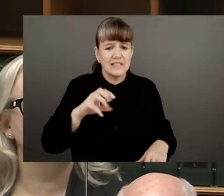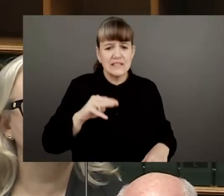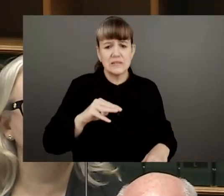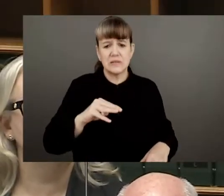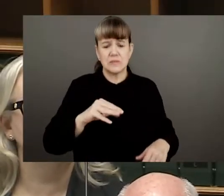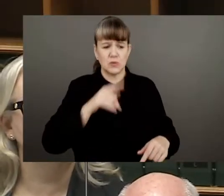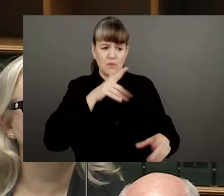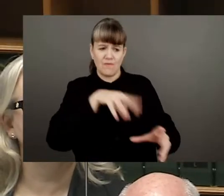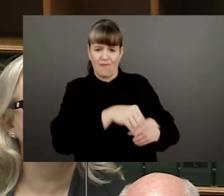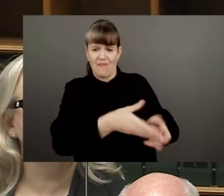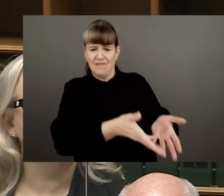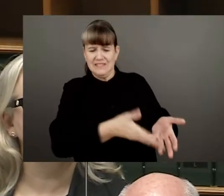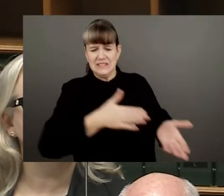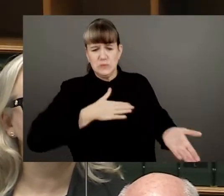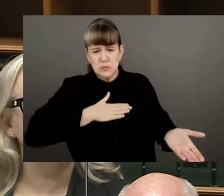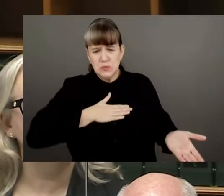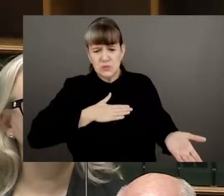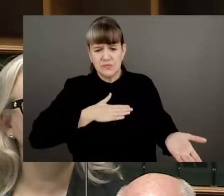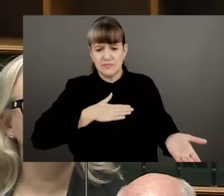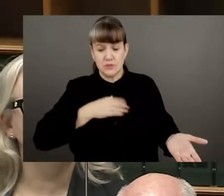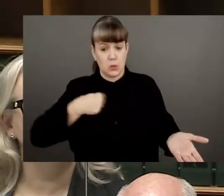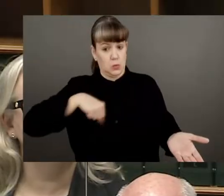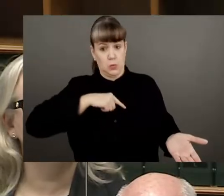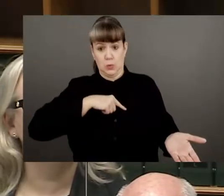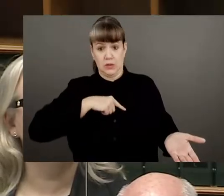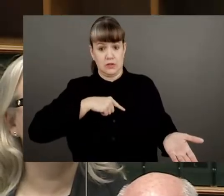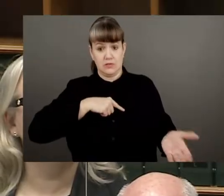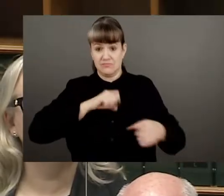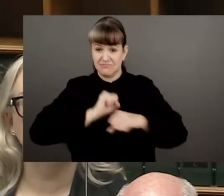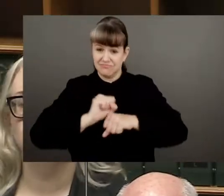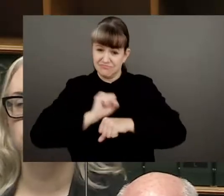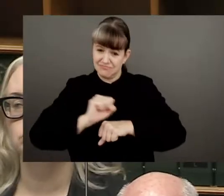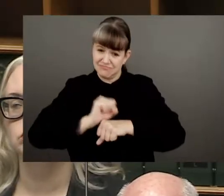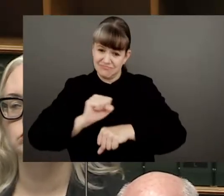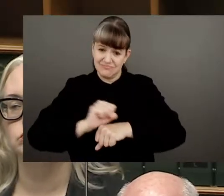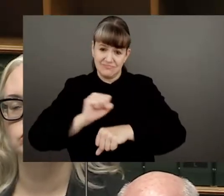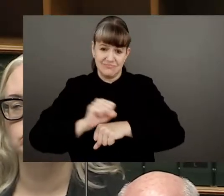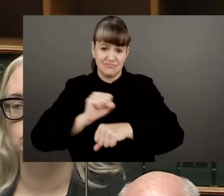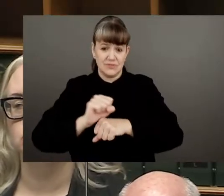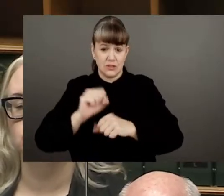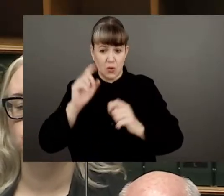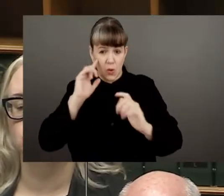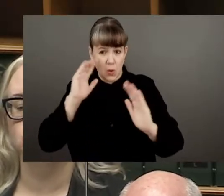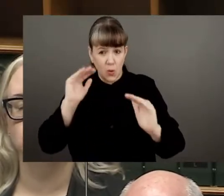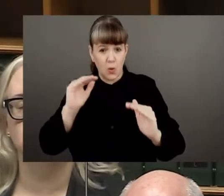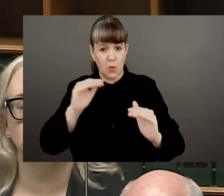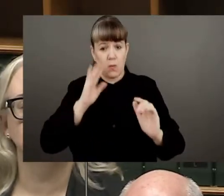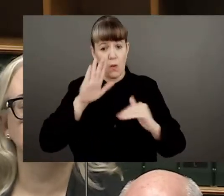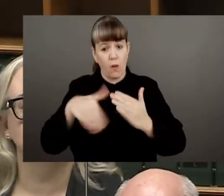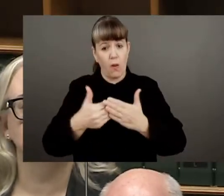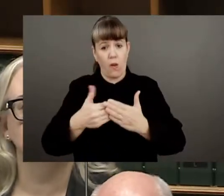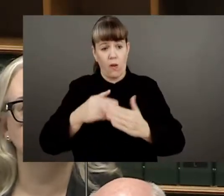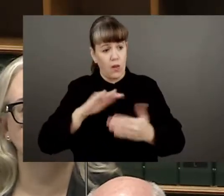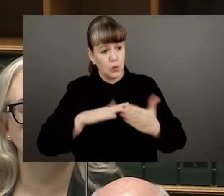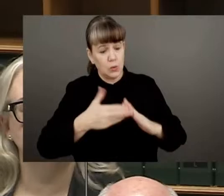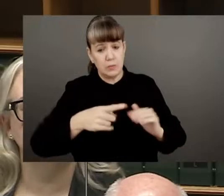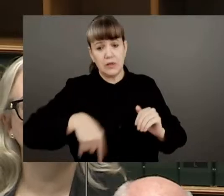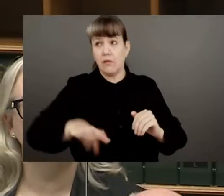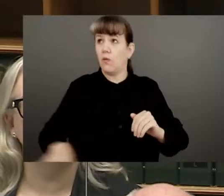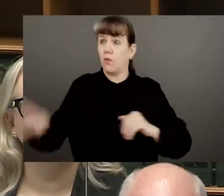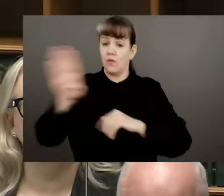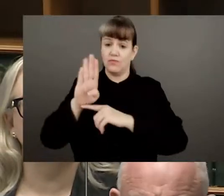the province is safe. And we are showing leadership in this province. We are showing leadership